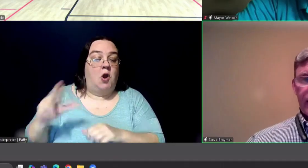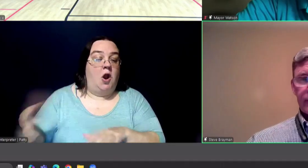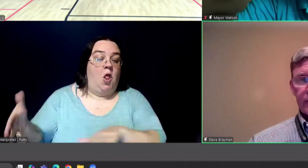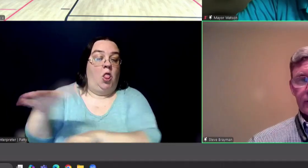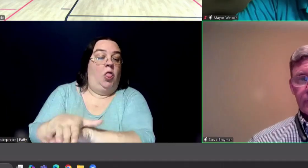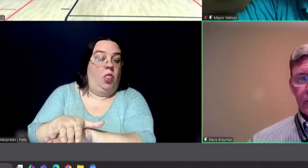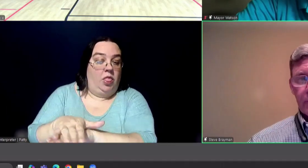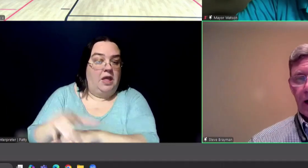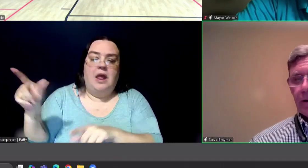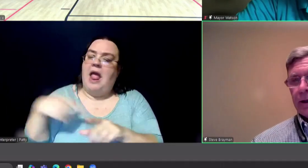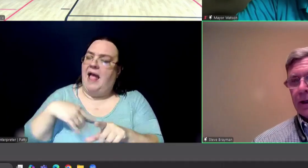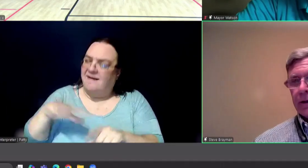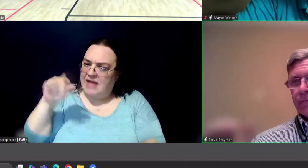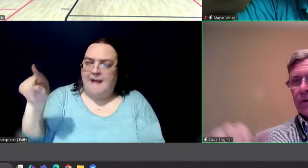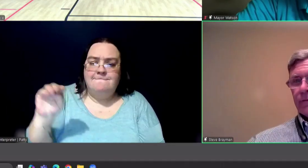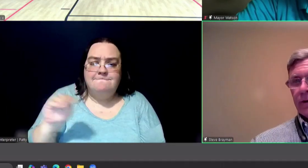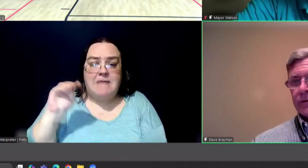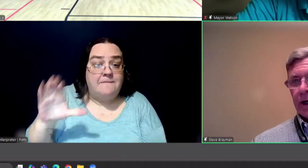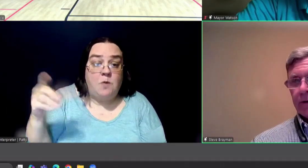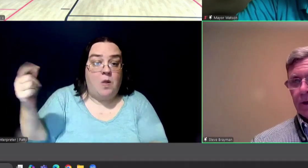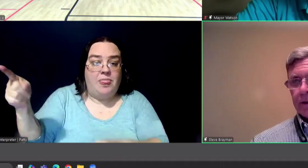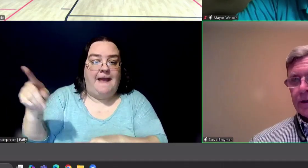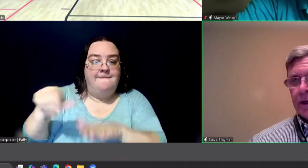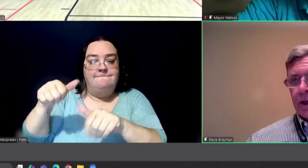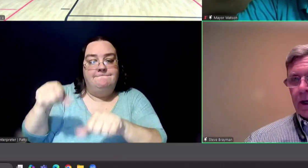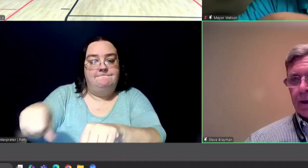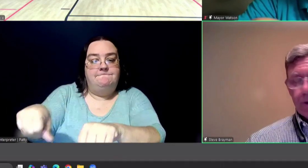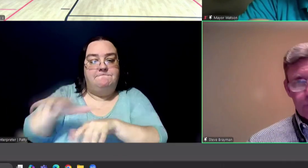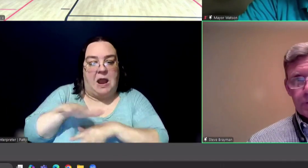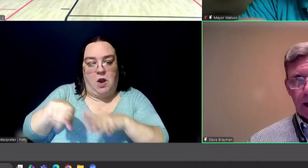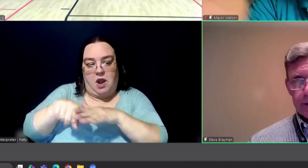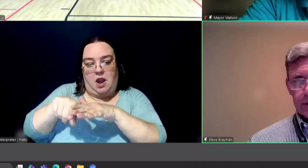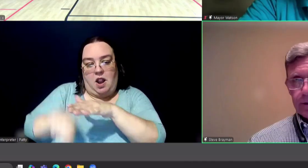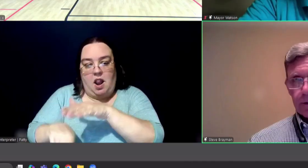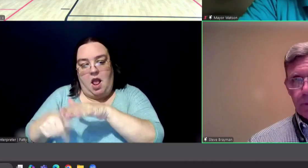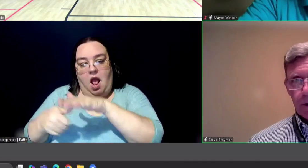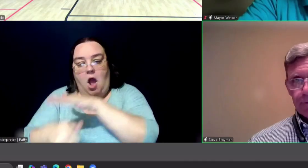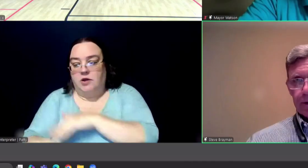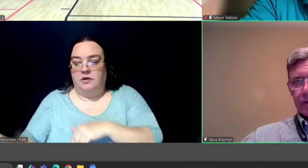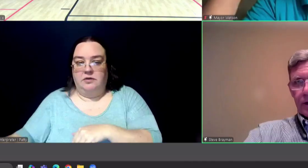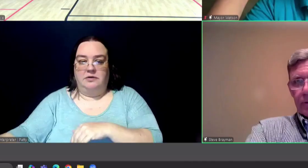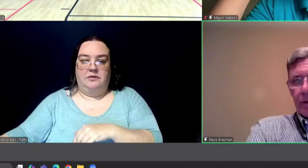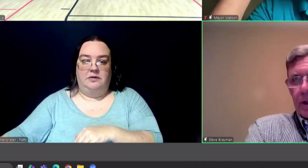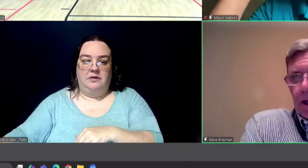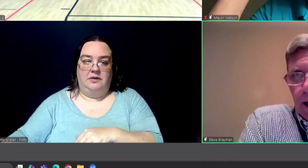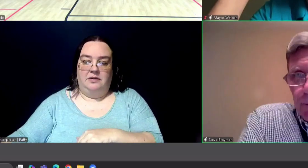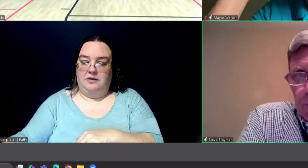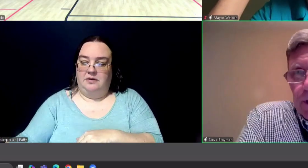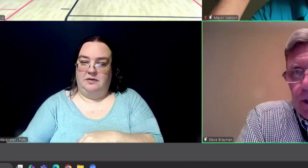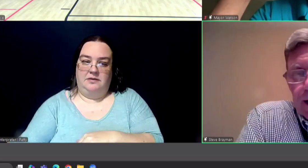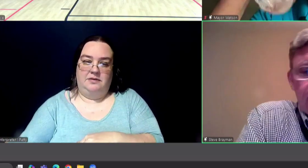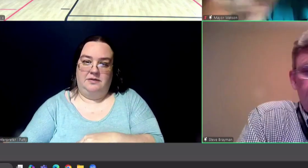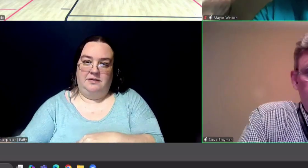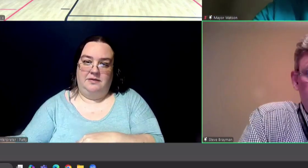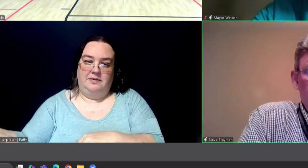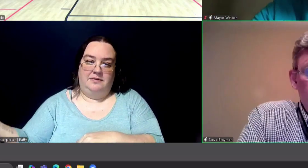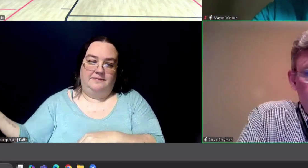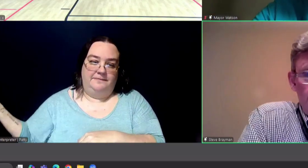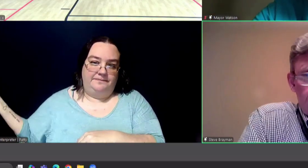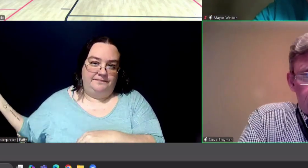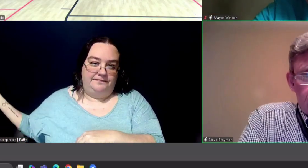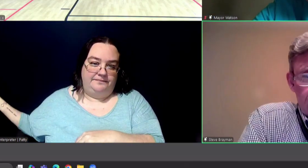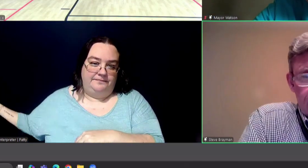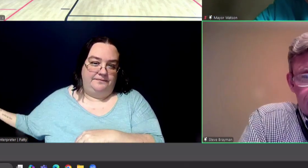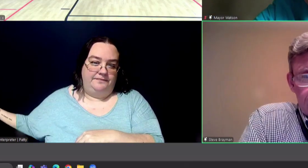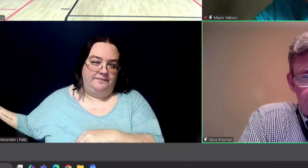I found that they're burying it in front of all the driveways. And those patches look perfect. So I pointed that out. I hope